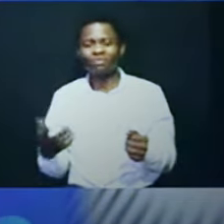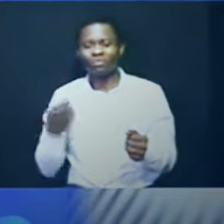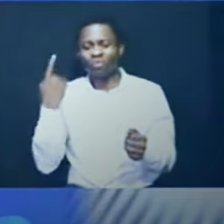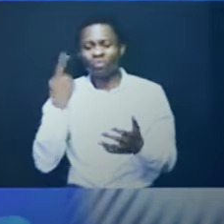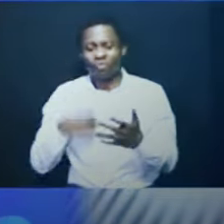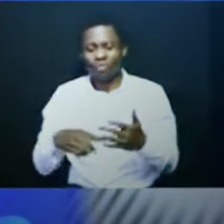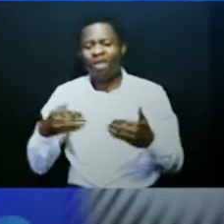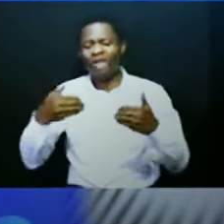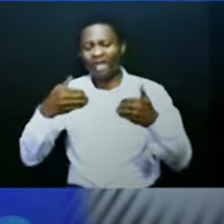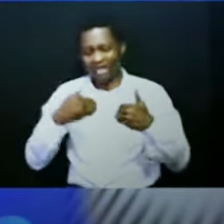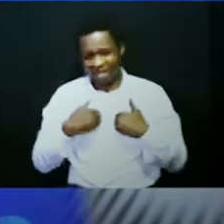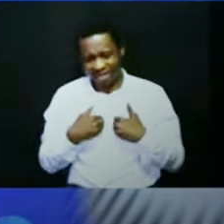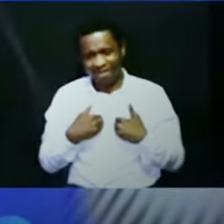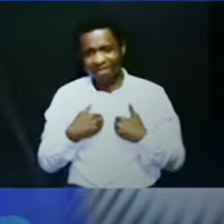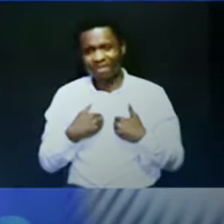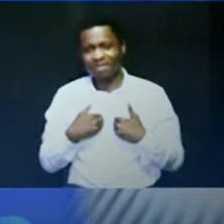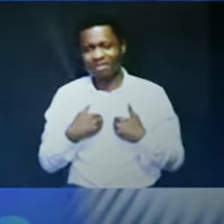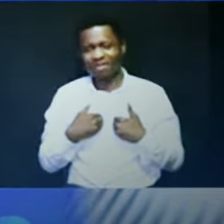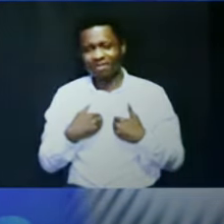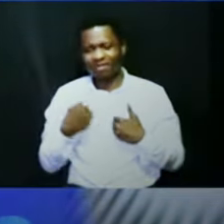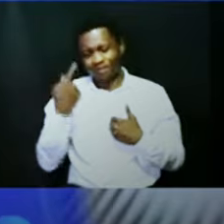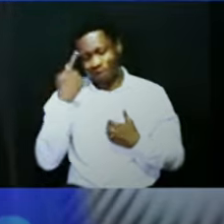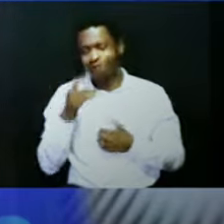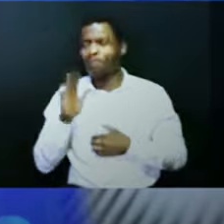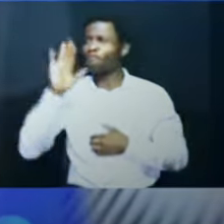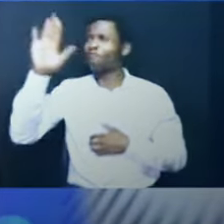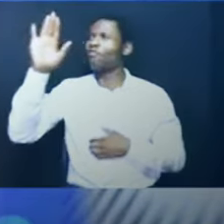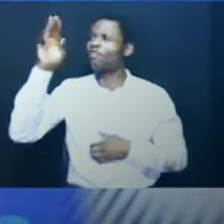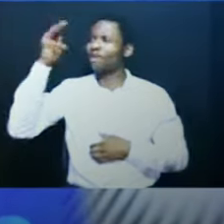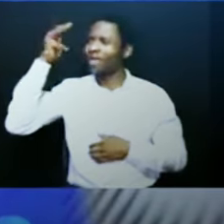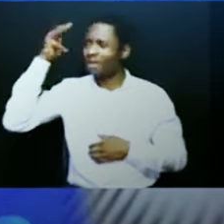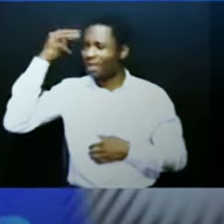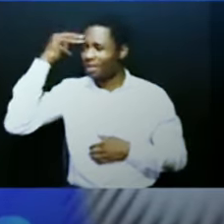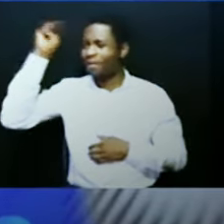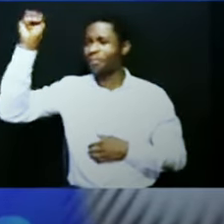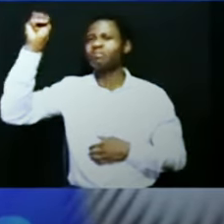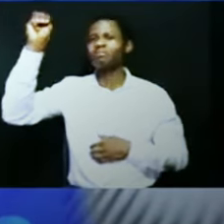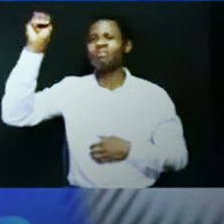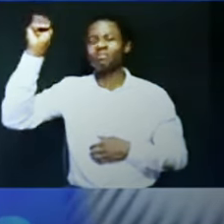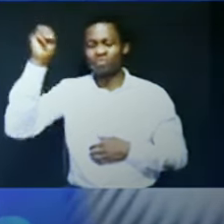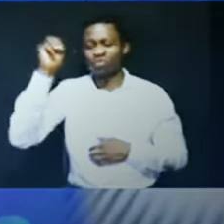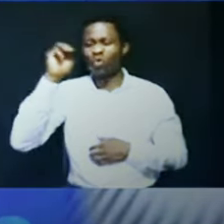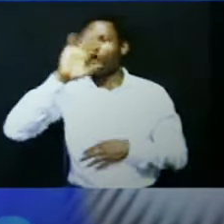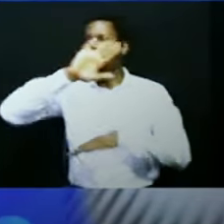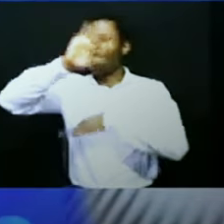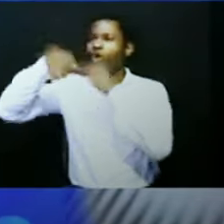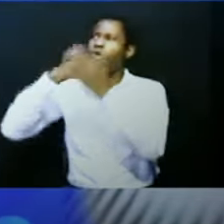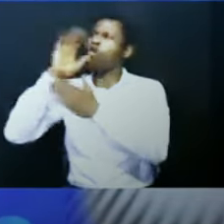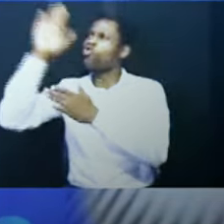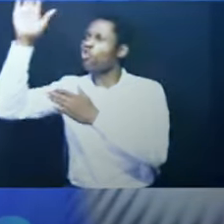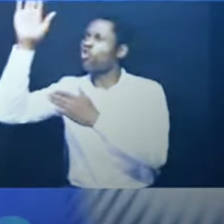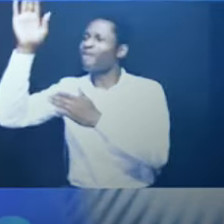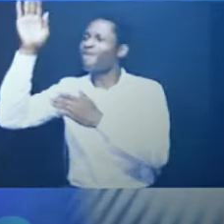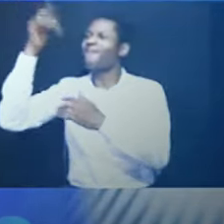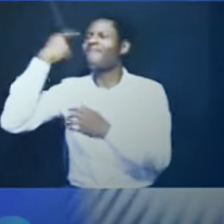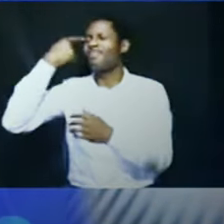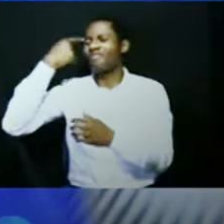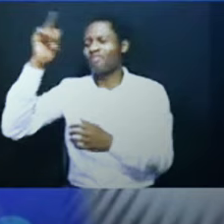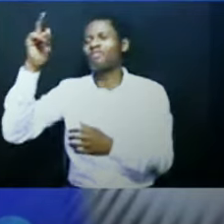nina, eye ni de, ni ono so wo, ni